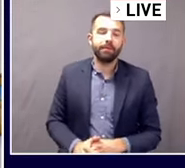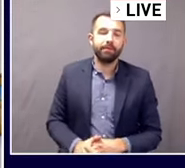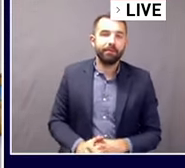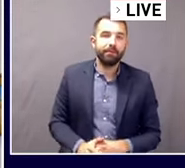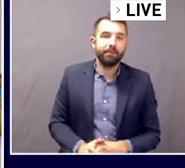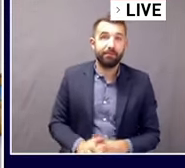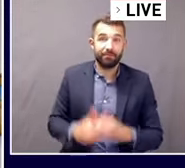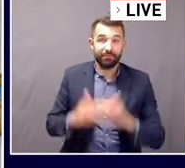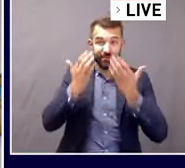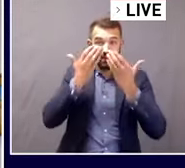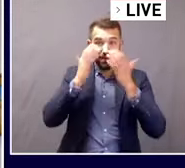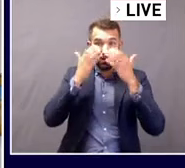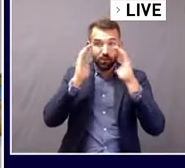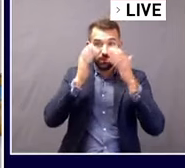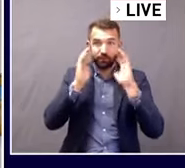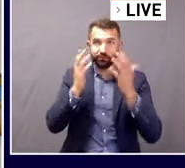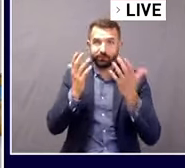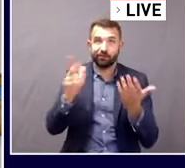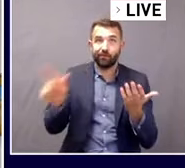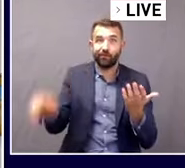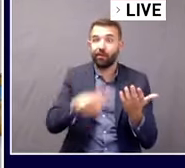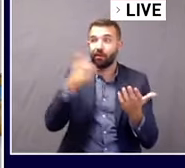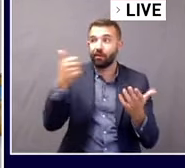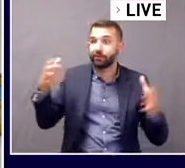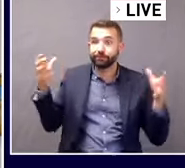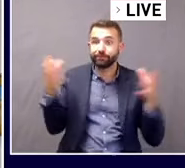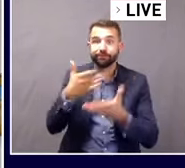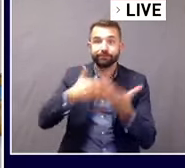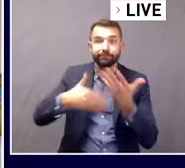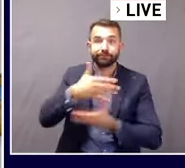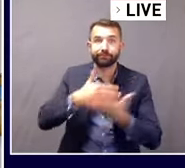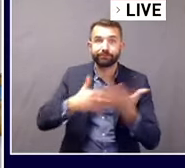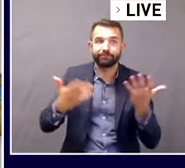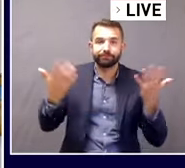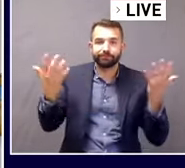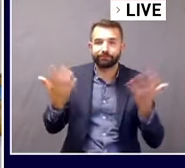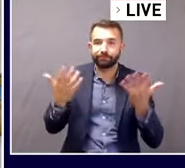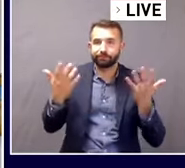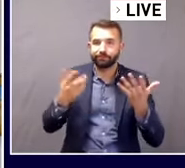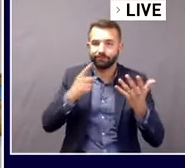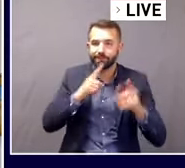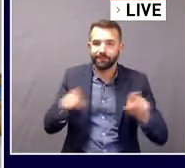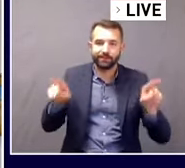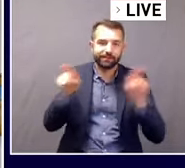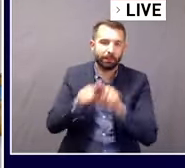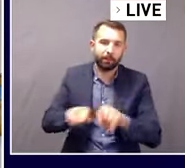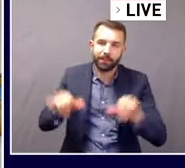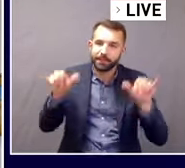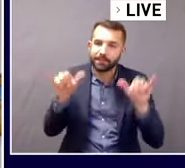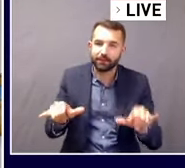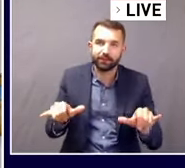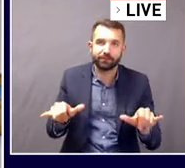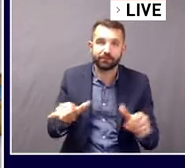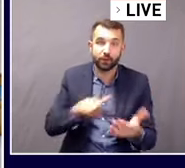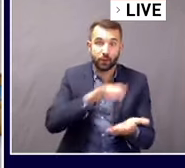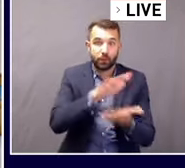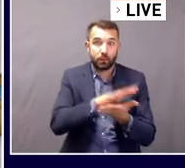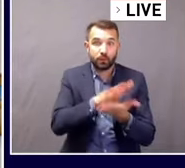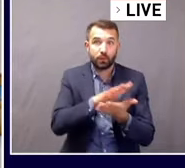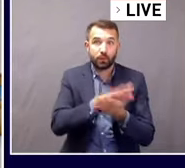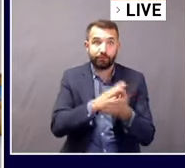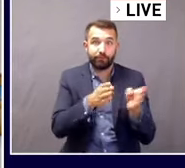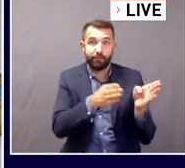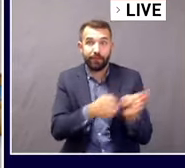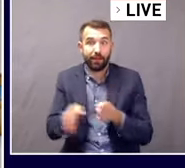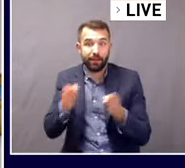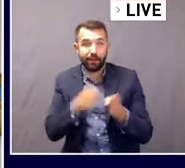as well as other gatherings that are coming up, should be similar to, for example, how we thought about schools a couple of months ago, which is